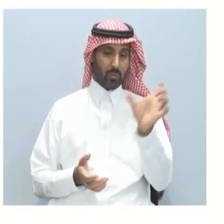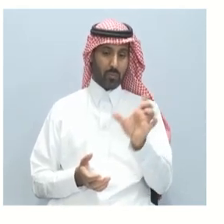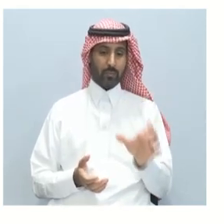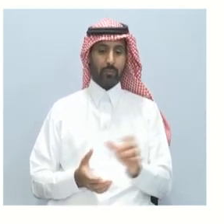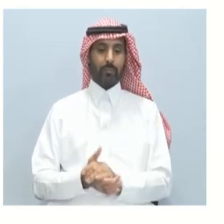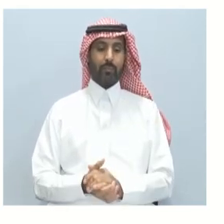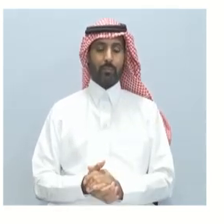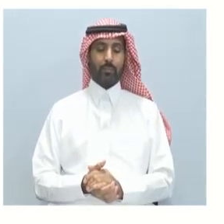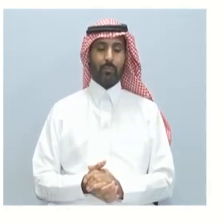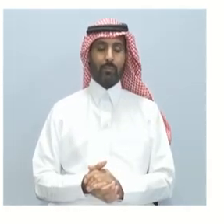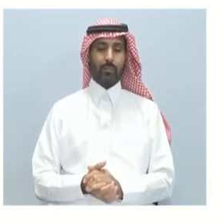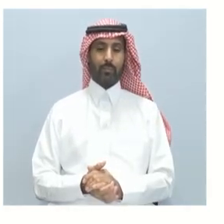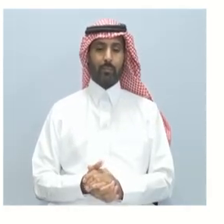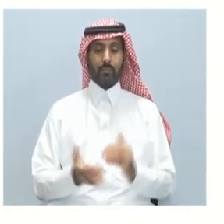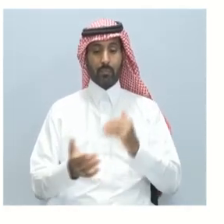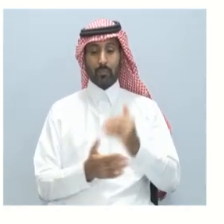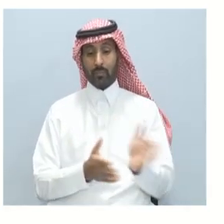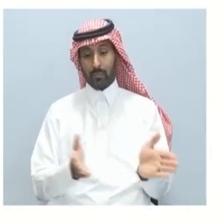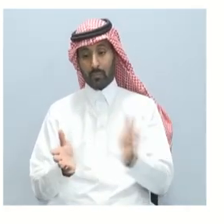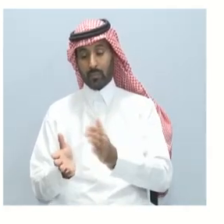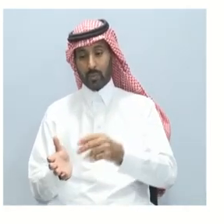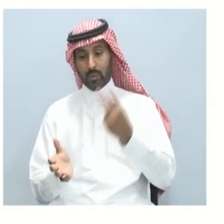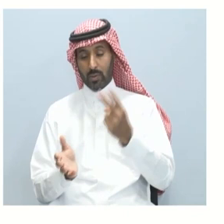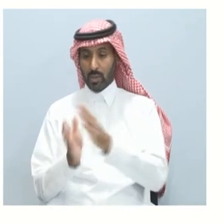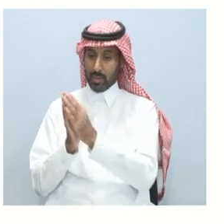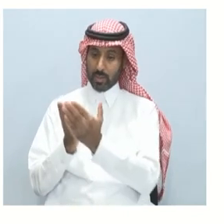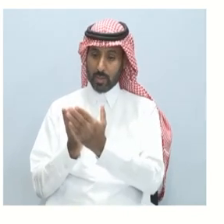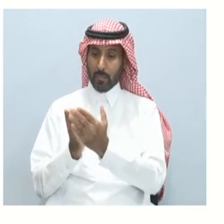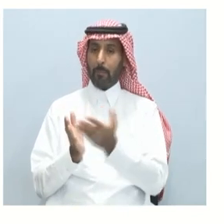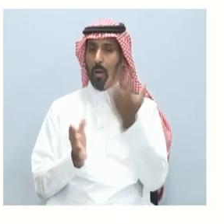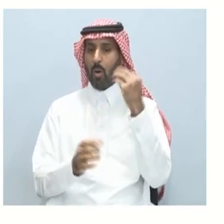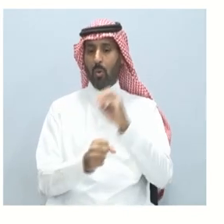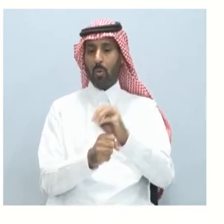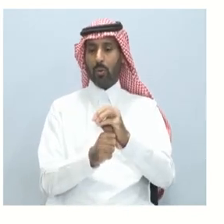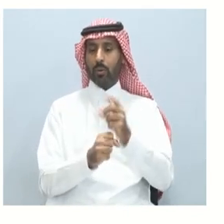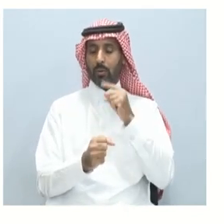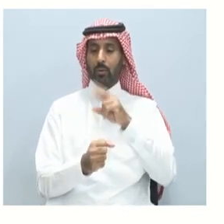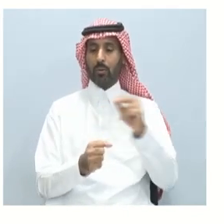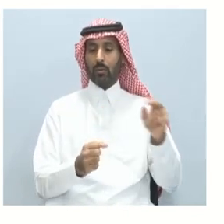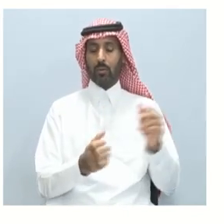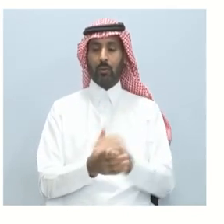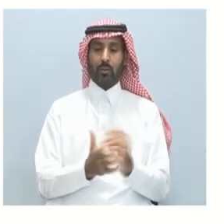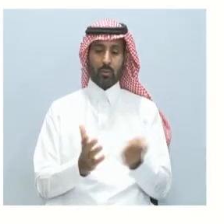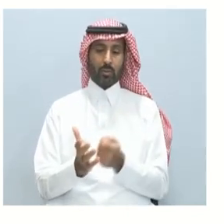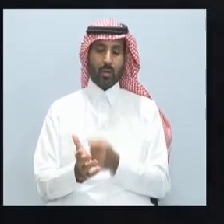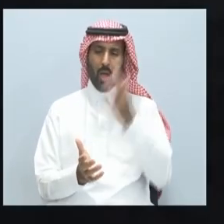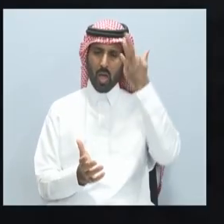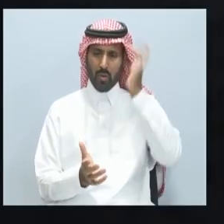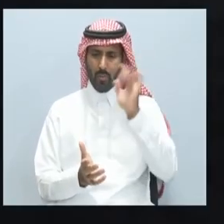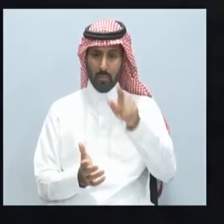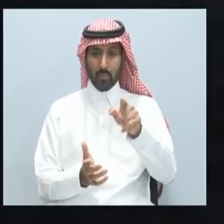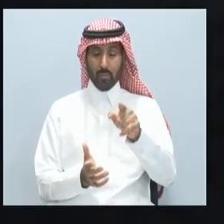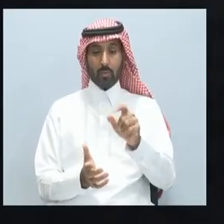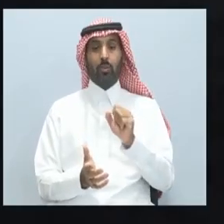here. We are going to move on to the second page. So as I mentioned before, these are just notes or just points